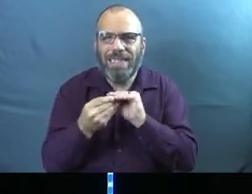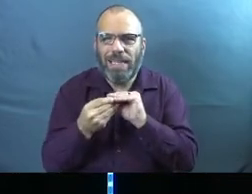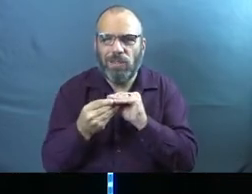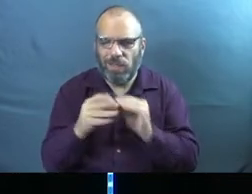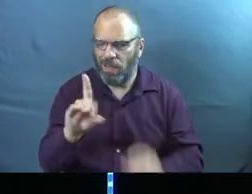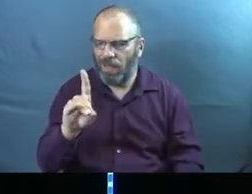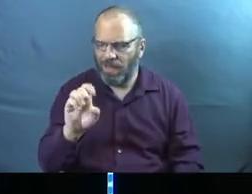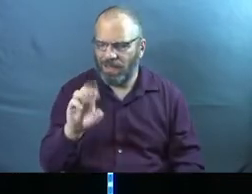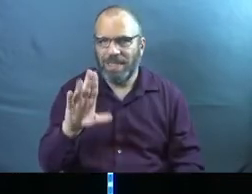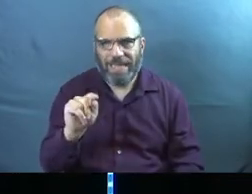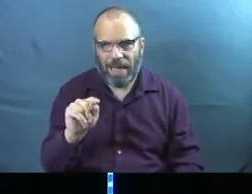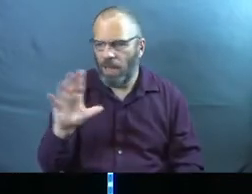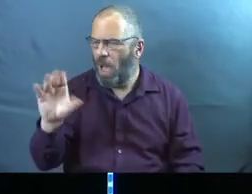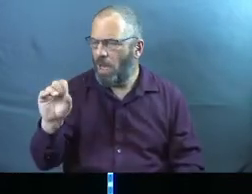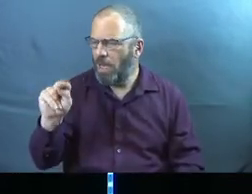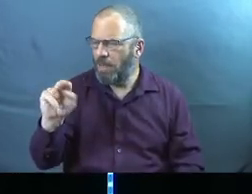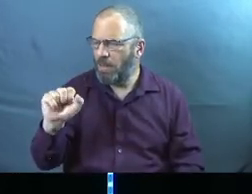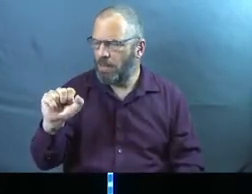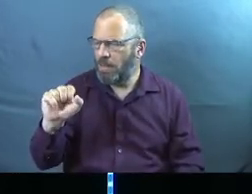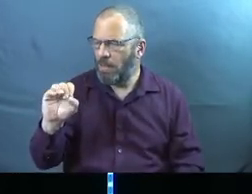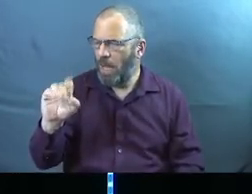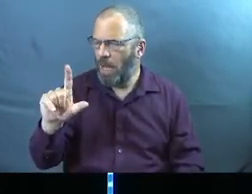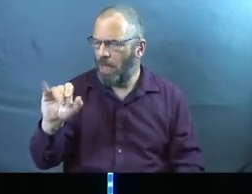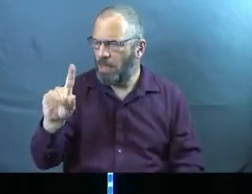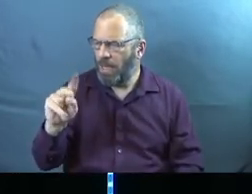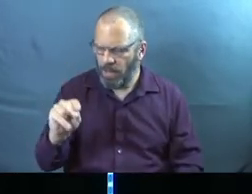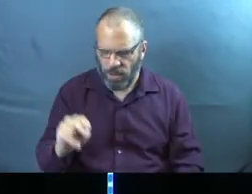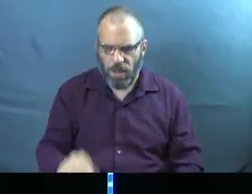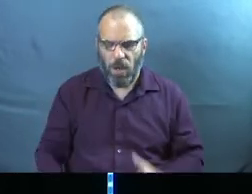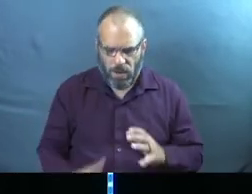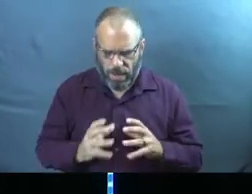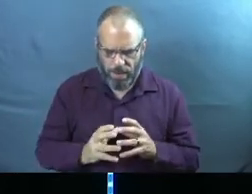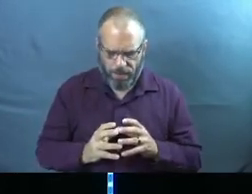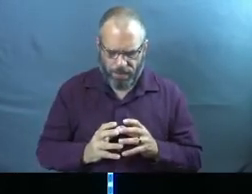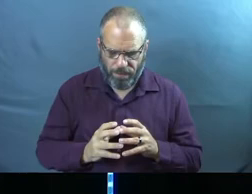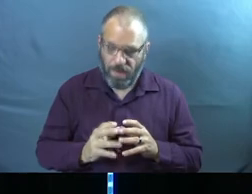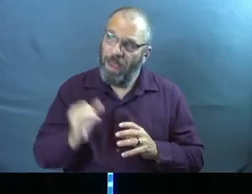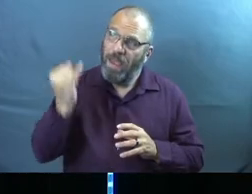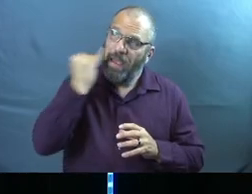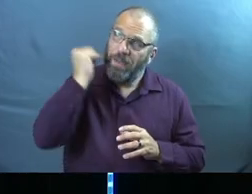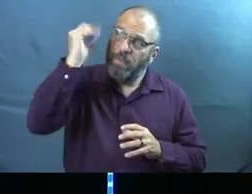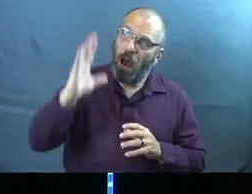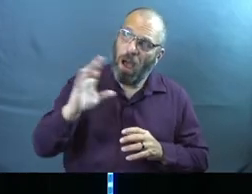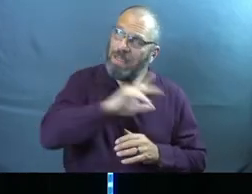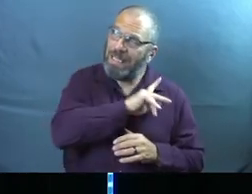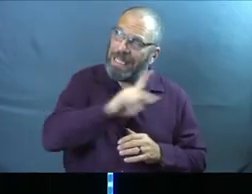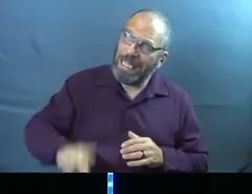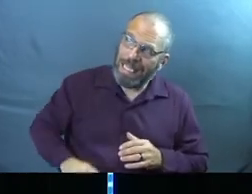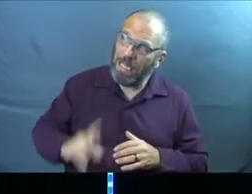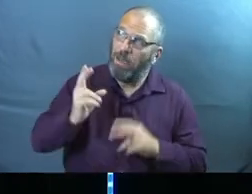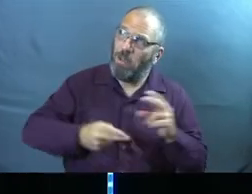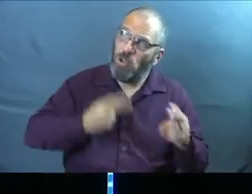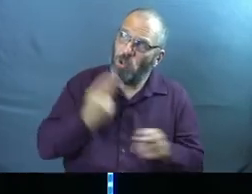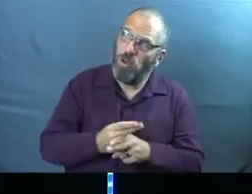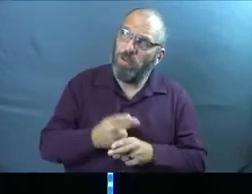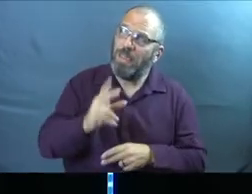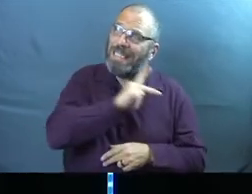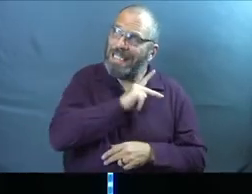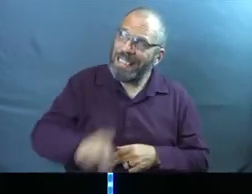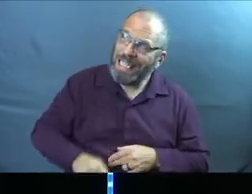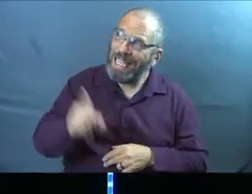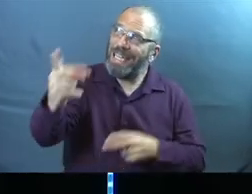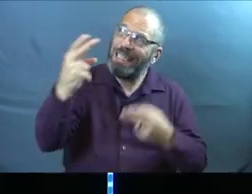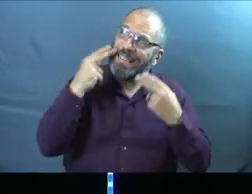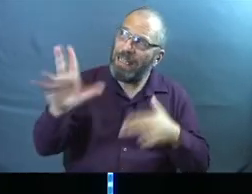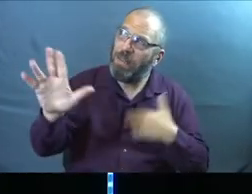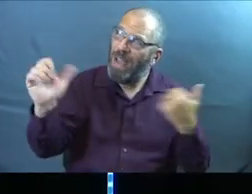verse. He comes and says, you know what? If God is the king of all the universe and he's the only one actually